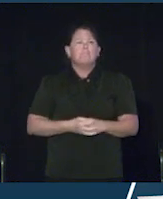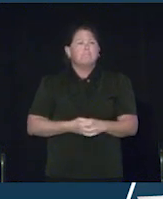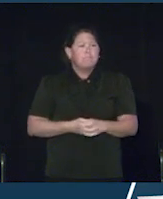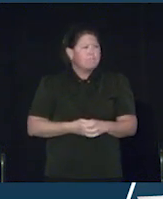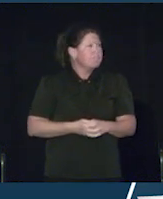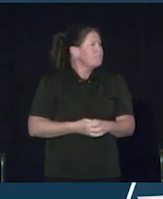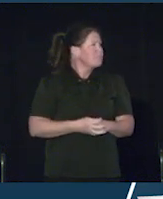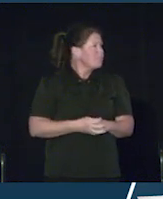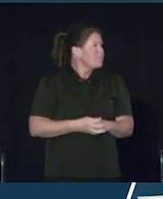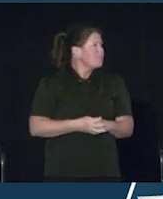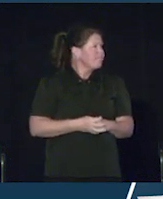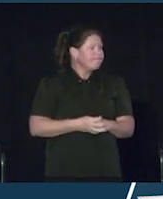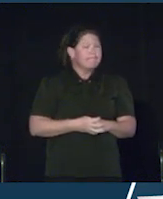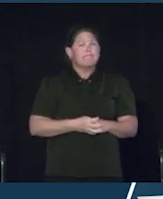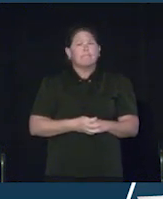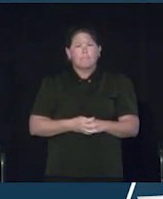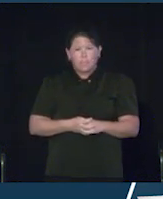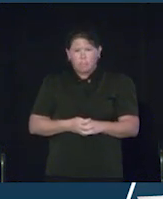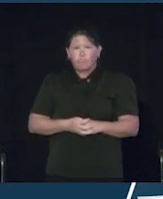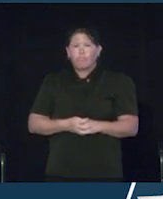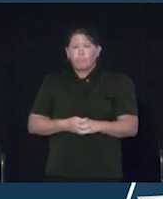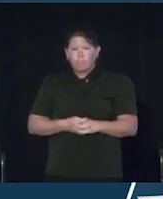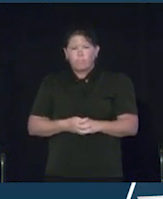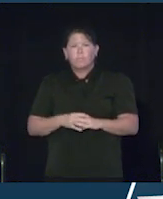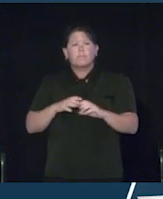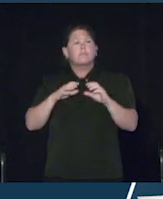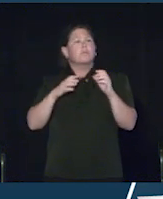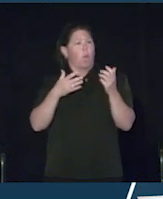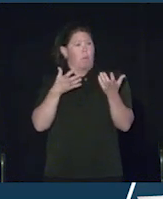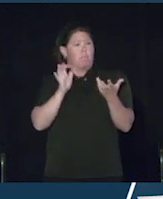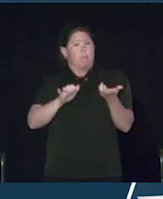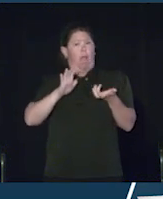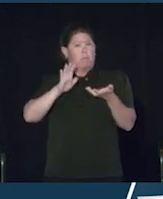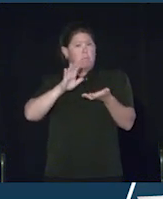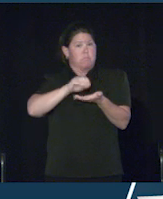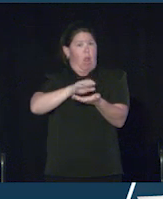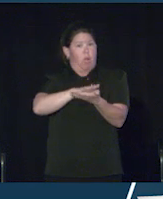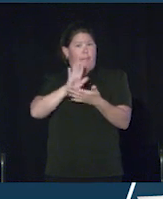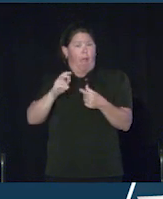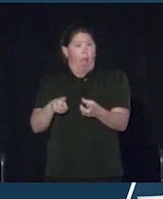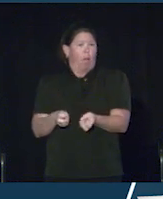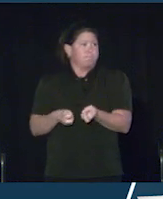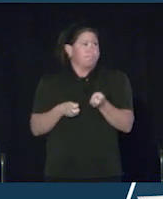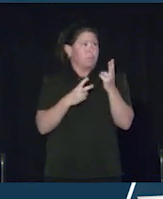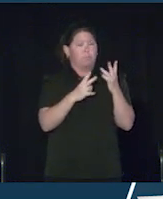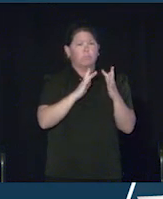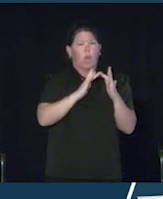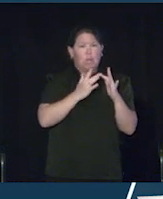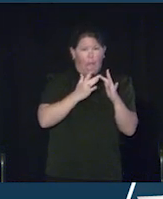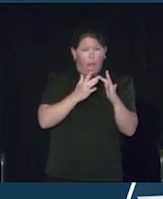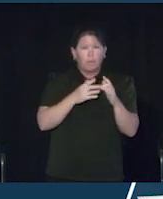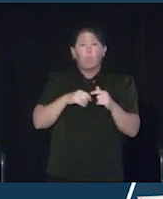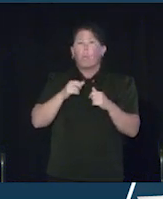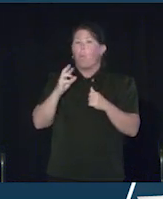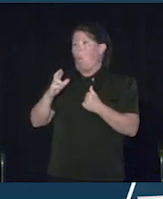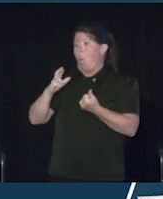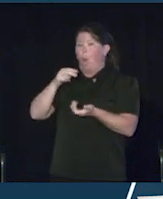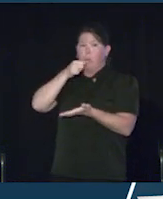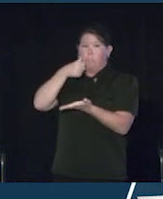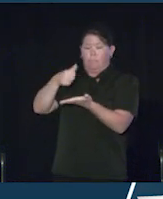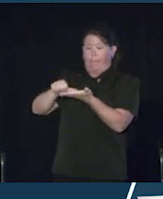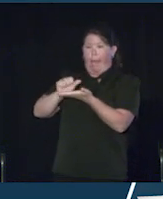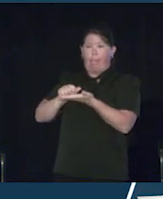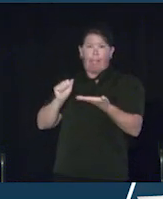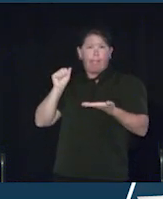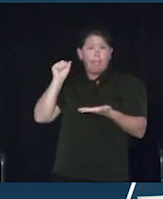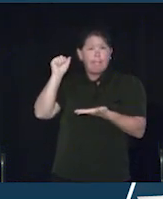we can receive it that way. Or you can submit a paper application via mail or in person at one